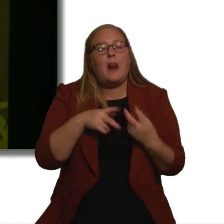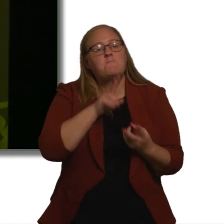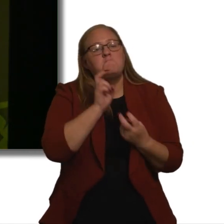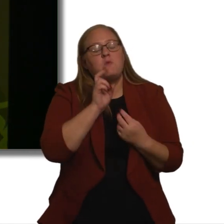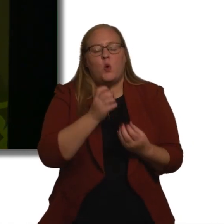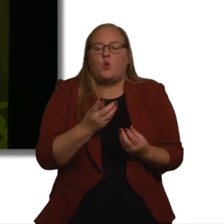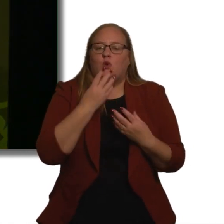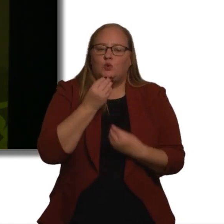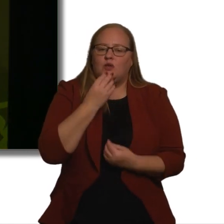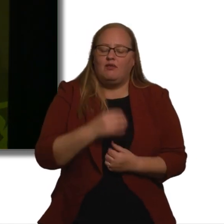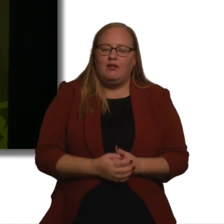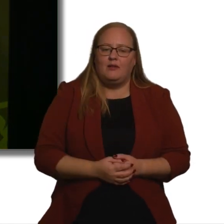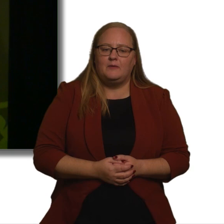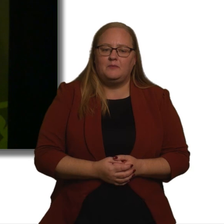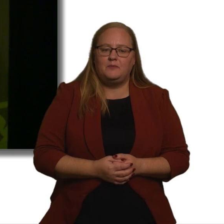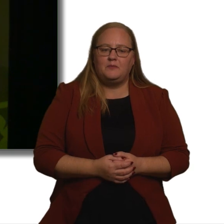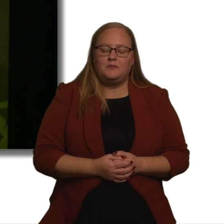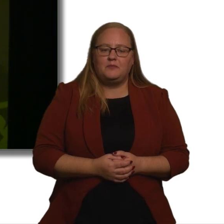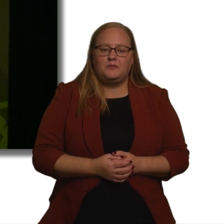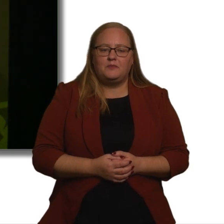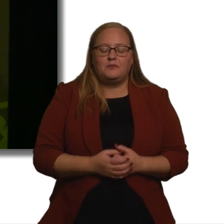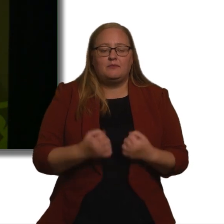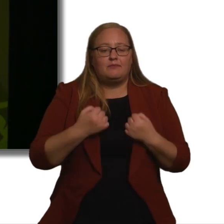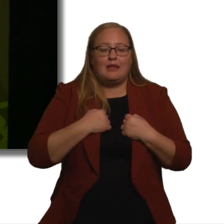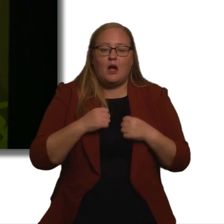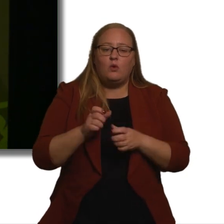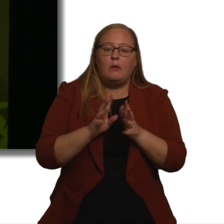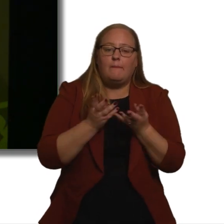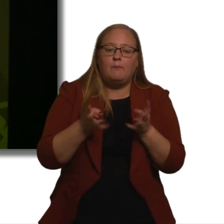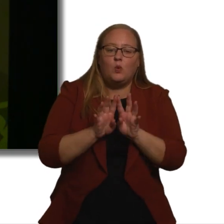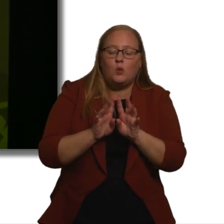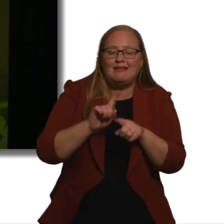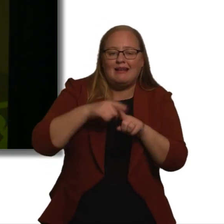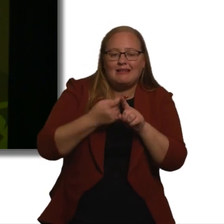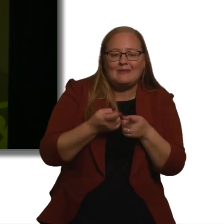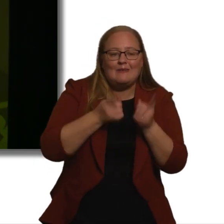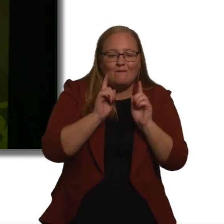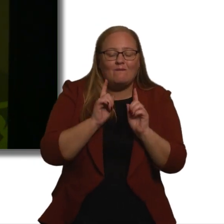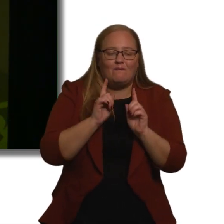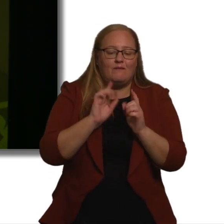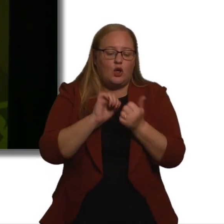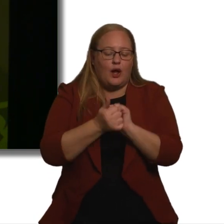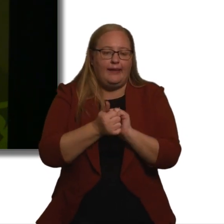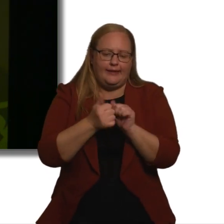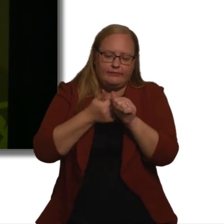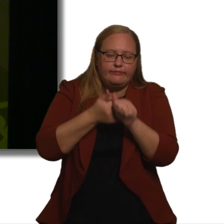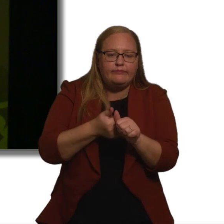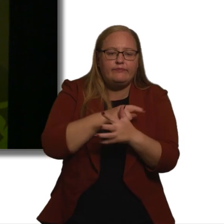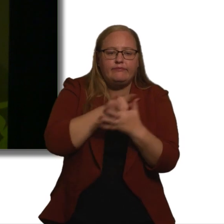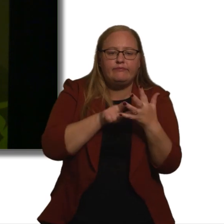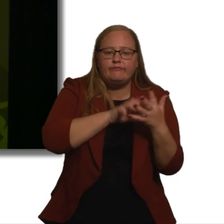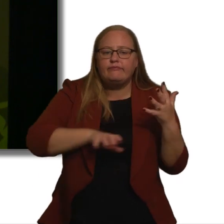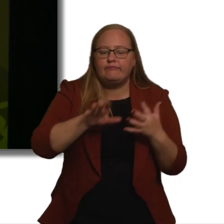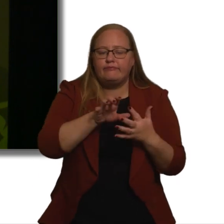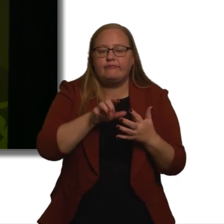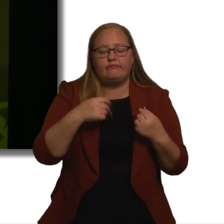meeting. You are supported by members of our hard-working board, executives and colleagues. We are here